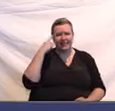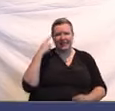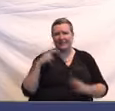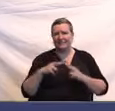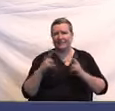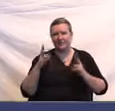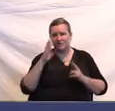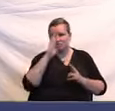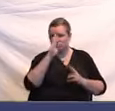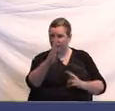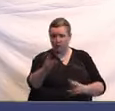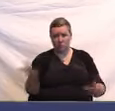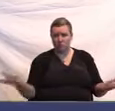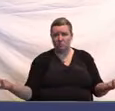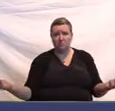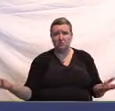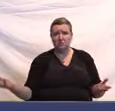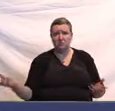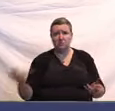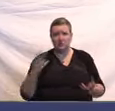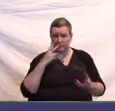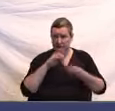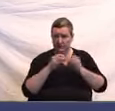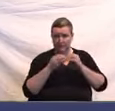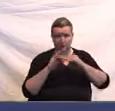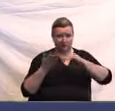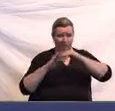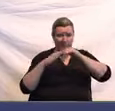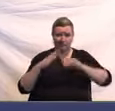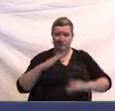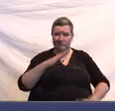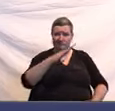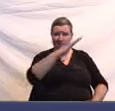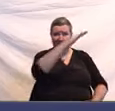straightforward, particularly as we see the numbers continuing to rise.